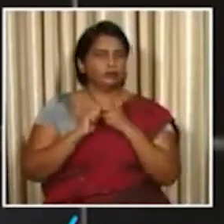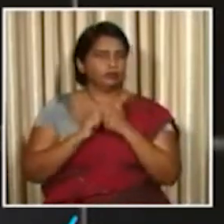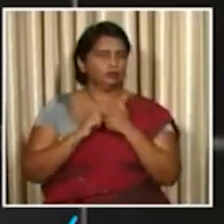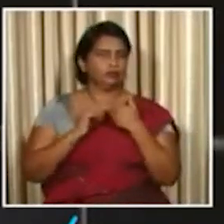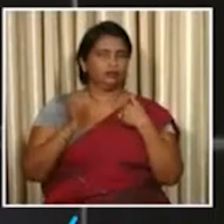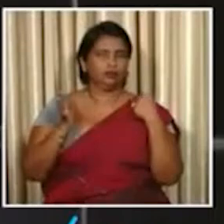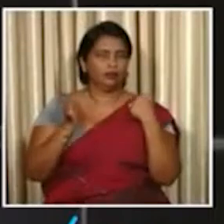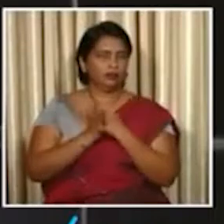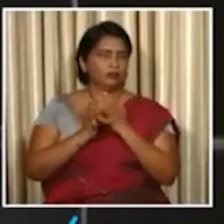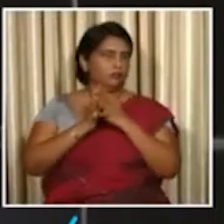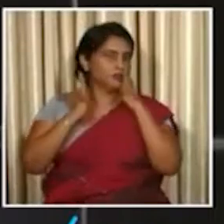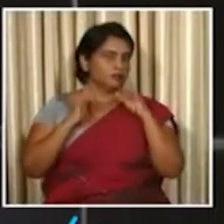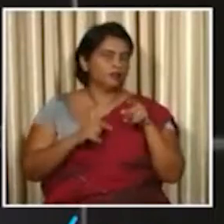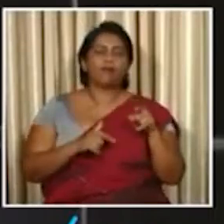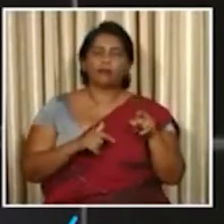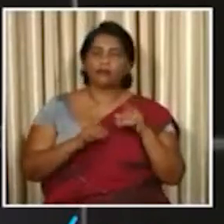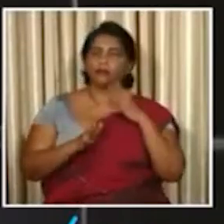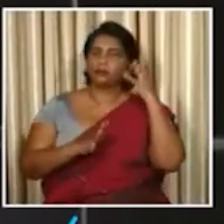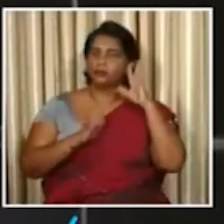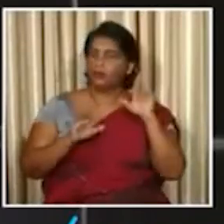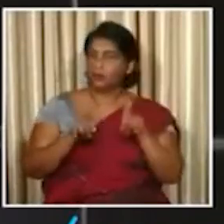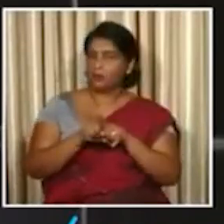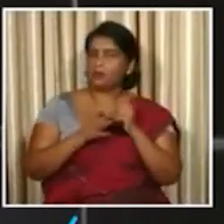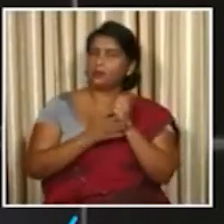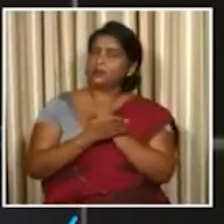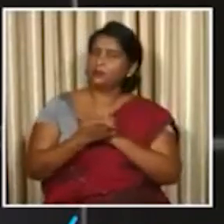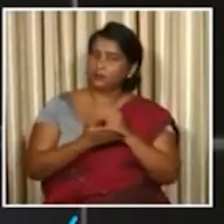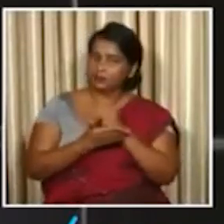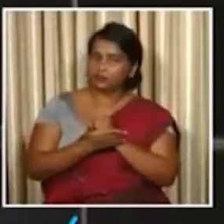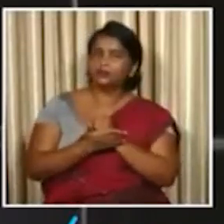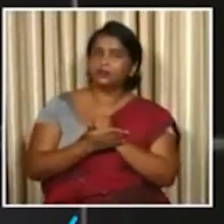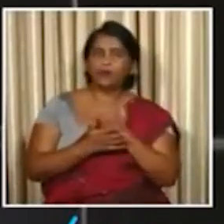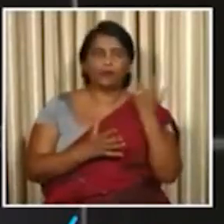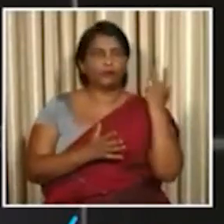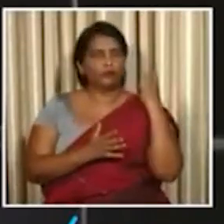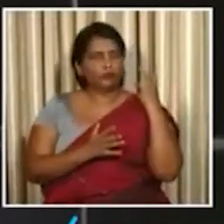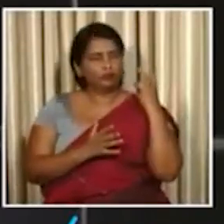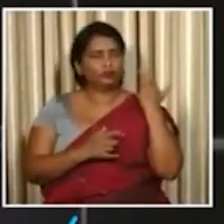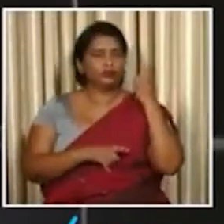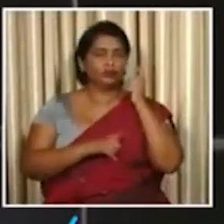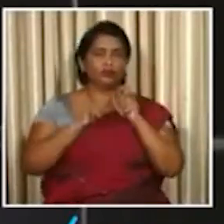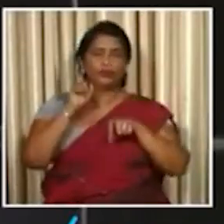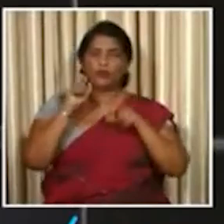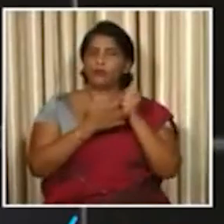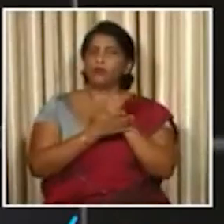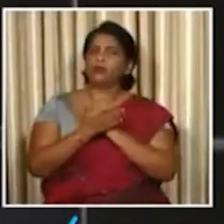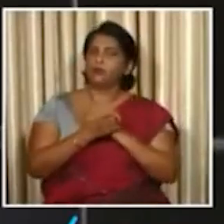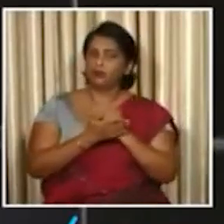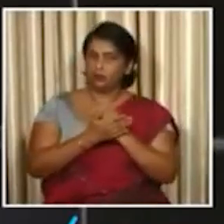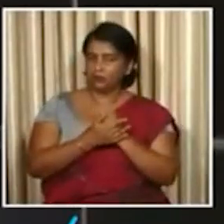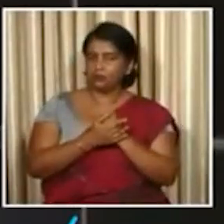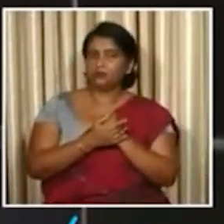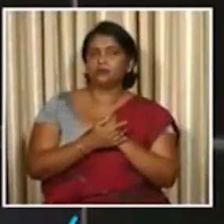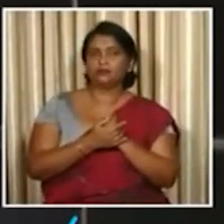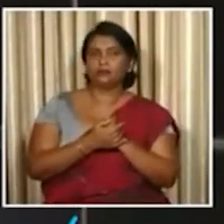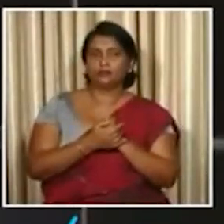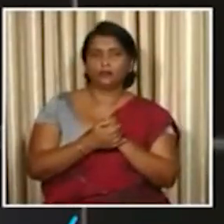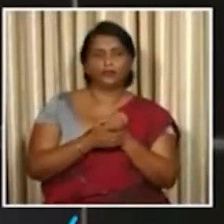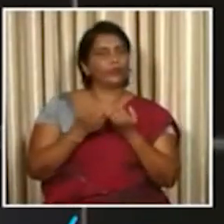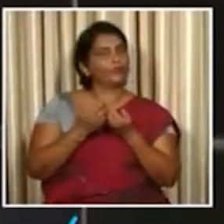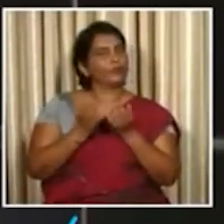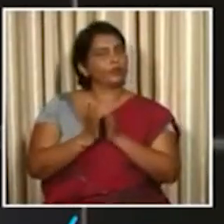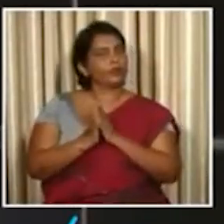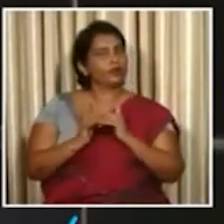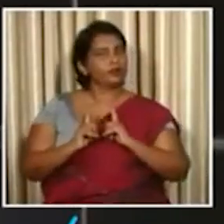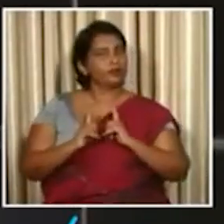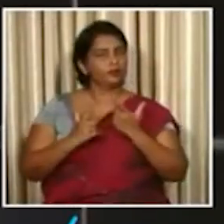Like every Muslim in the world, it's a month of patience, resilience, caring and sacrifice, and